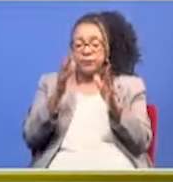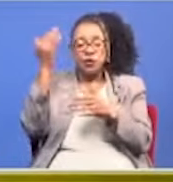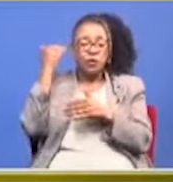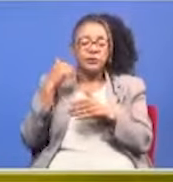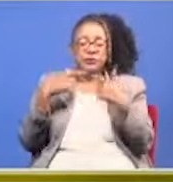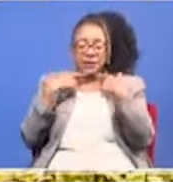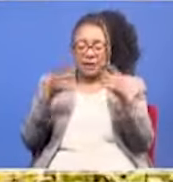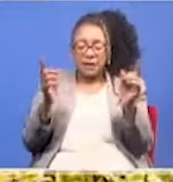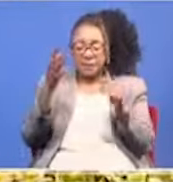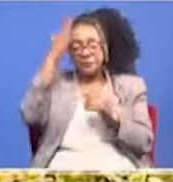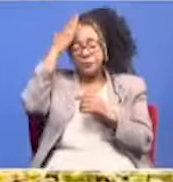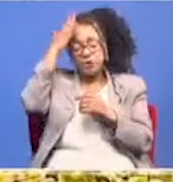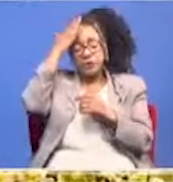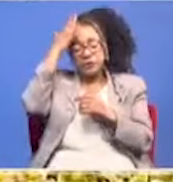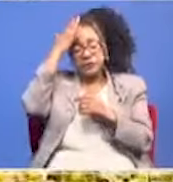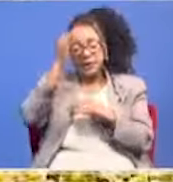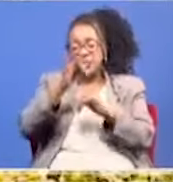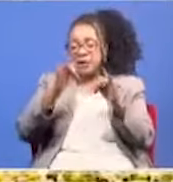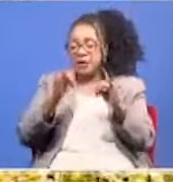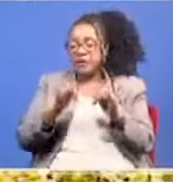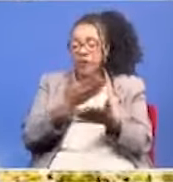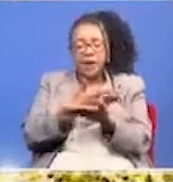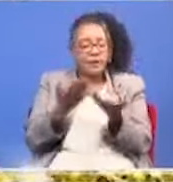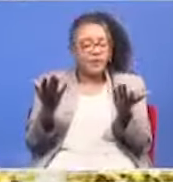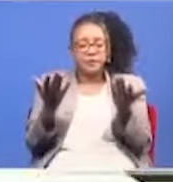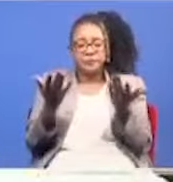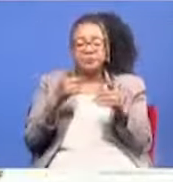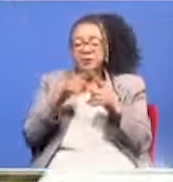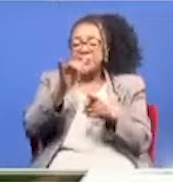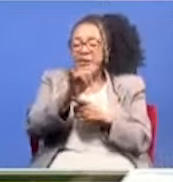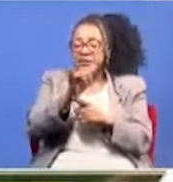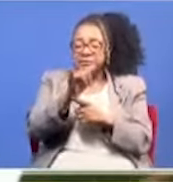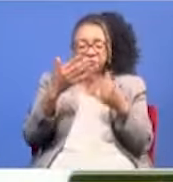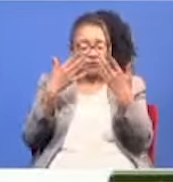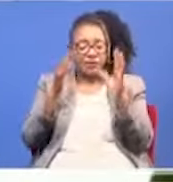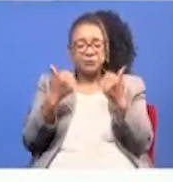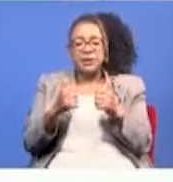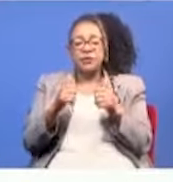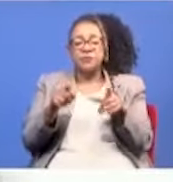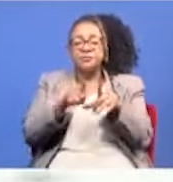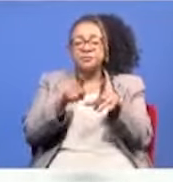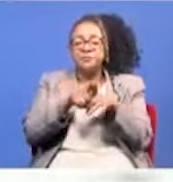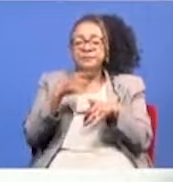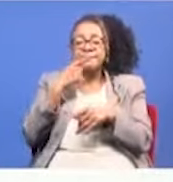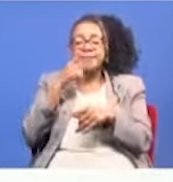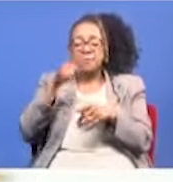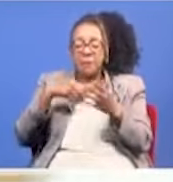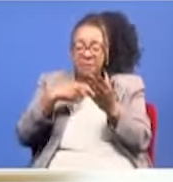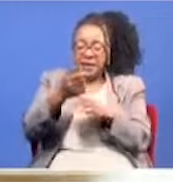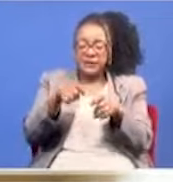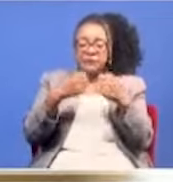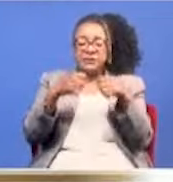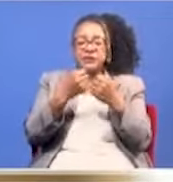declared Kilonzo innocent, clearing him of any wrongdoing. But that is not all. The court has directed that Kilonzo be paid damages for the